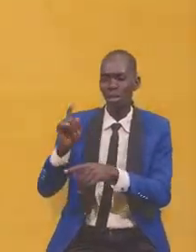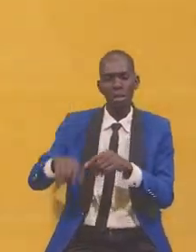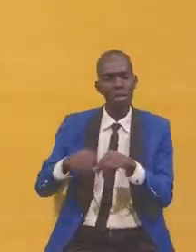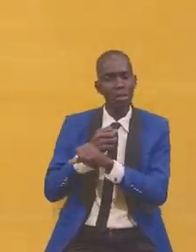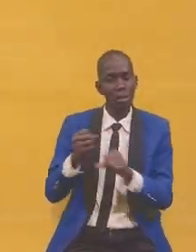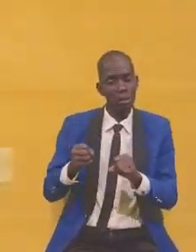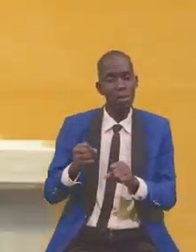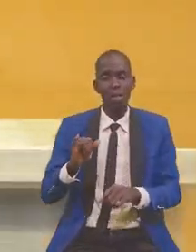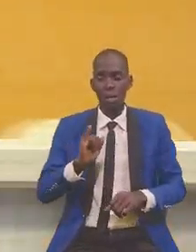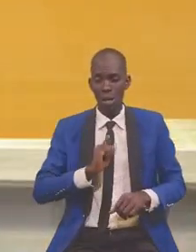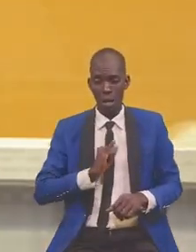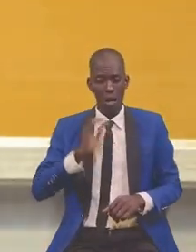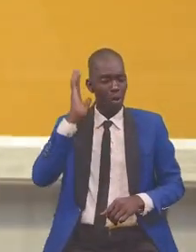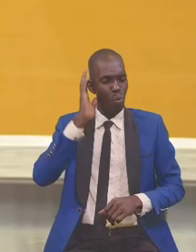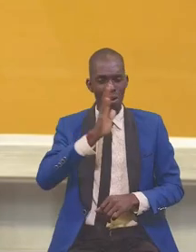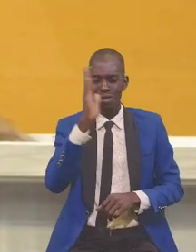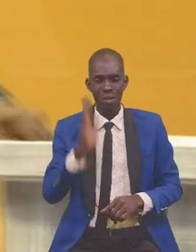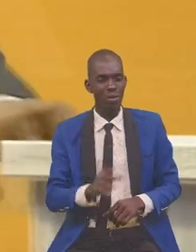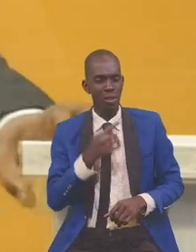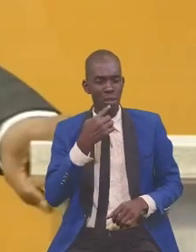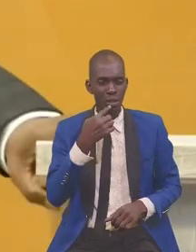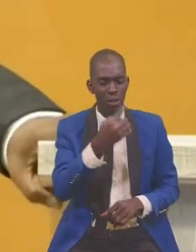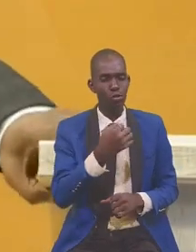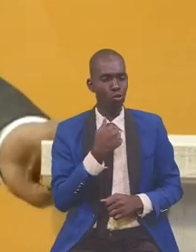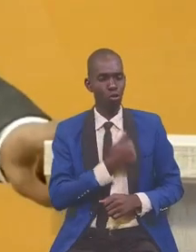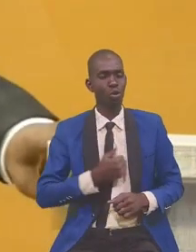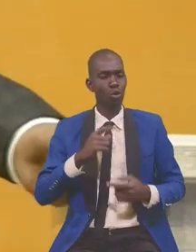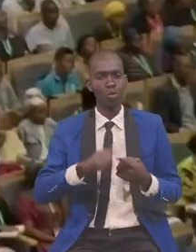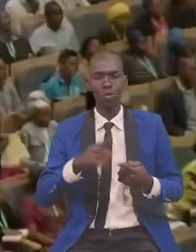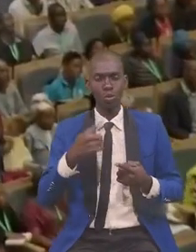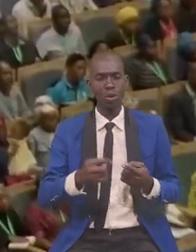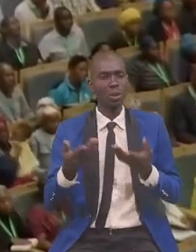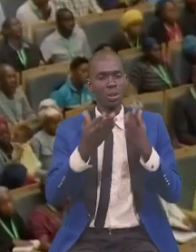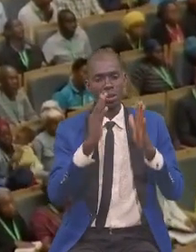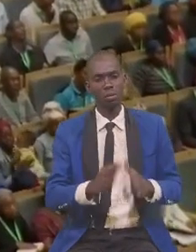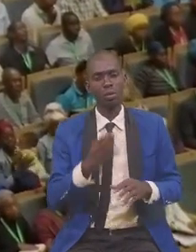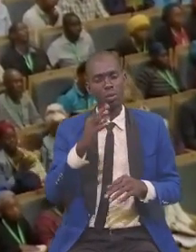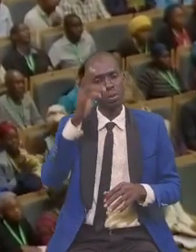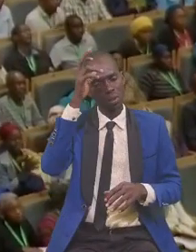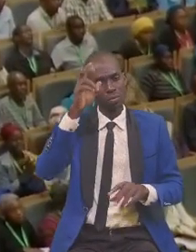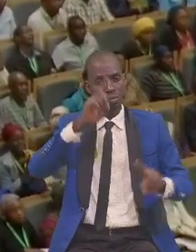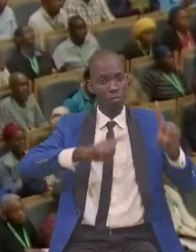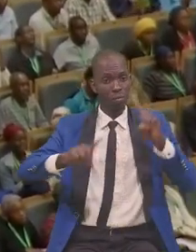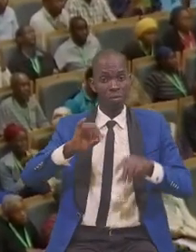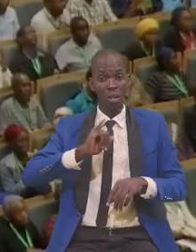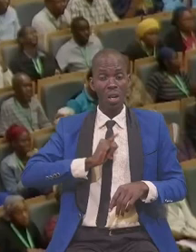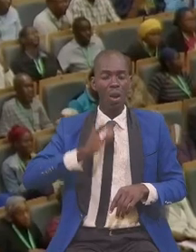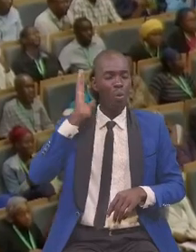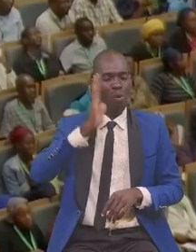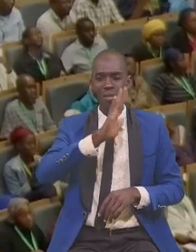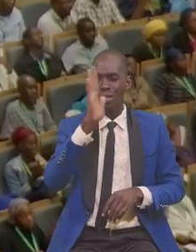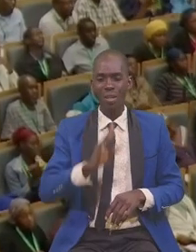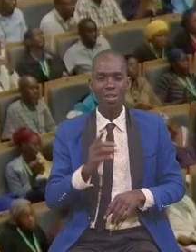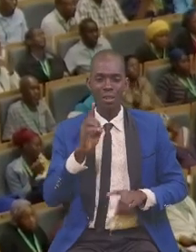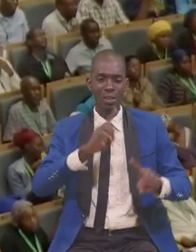sorry to a messenger of the devil. I wanted you to say that for yourself. And